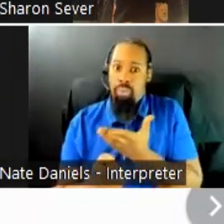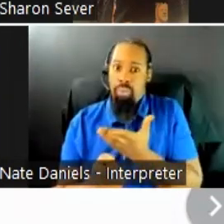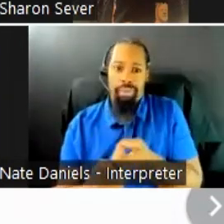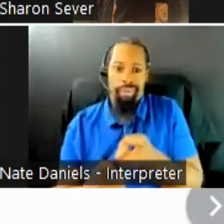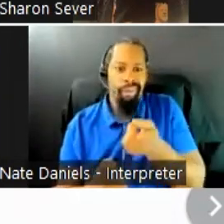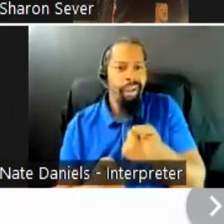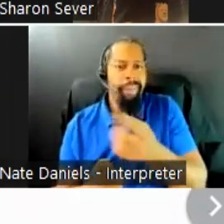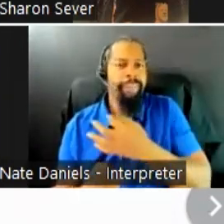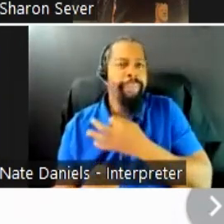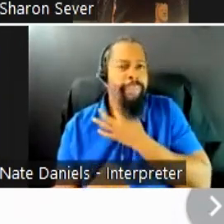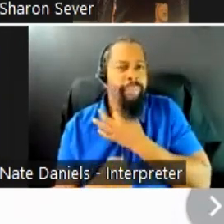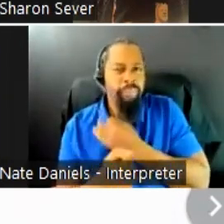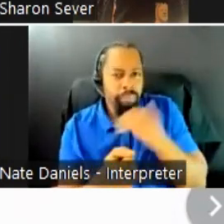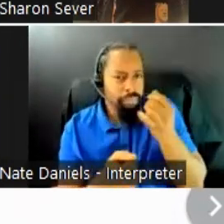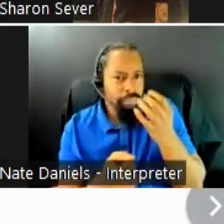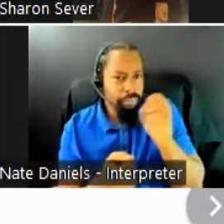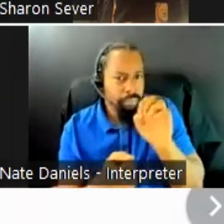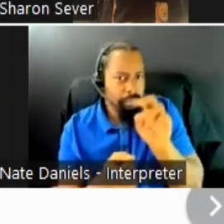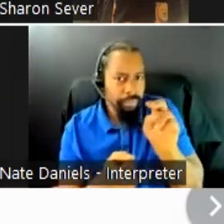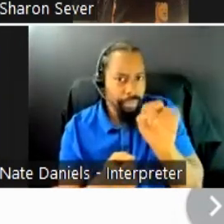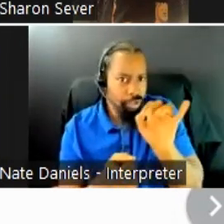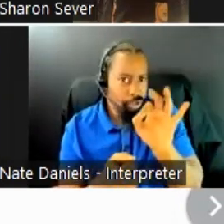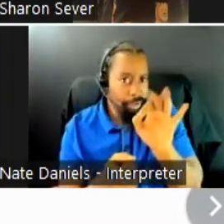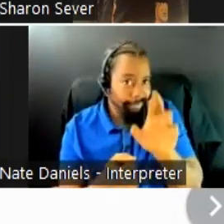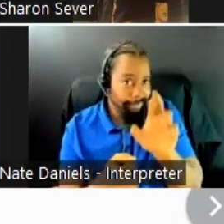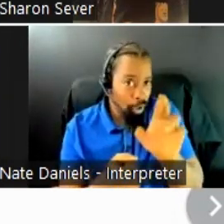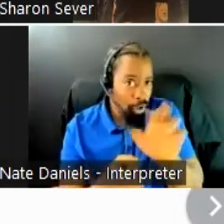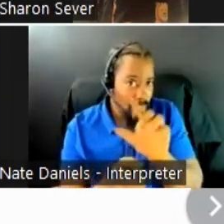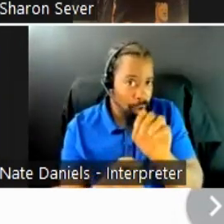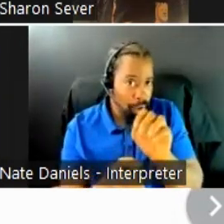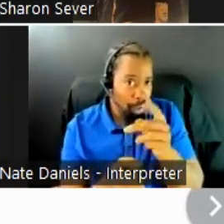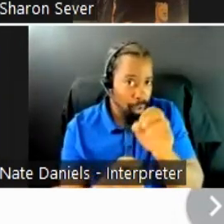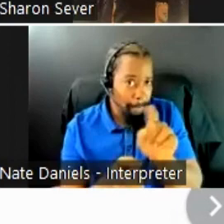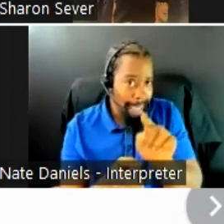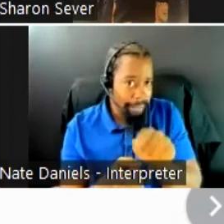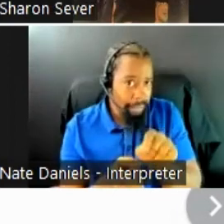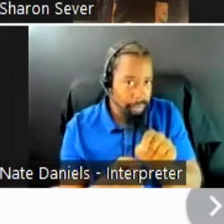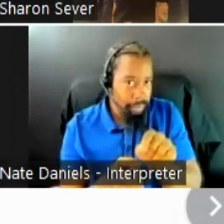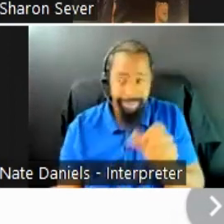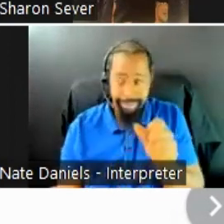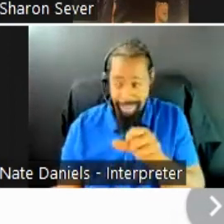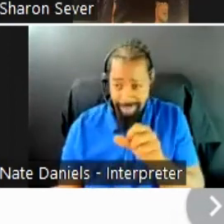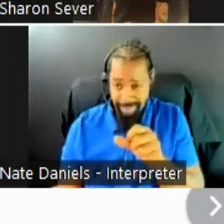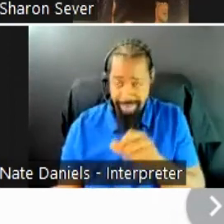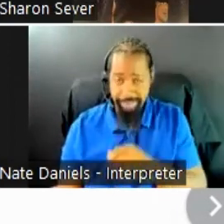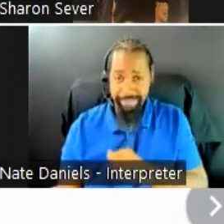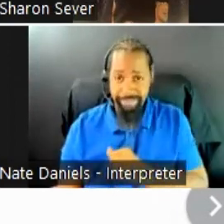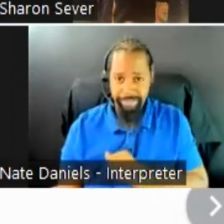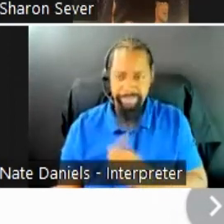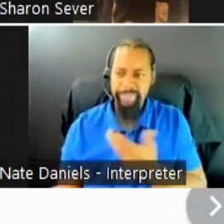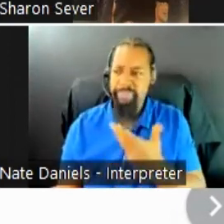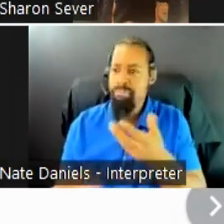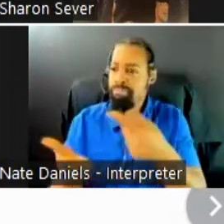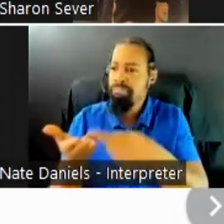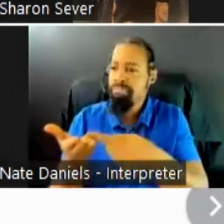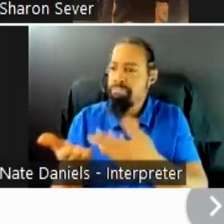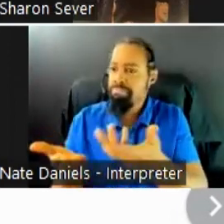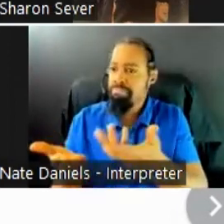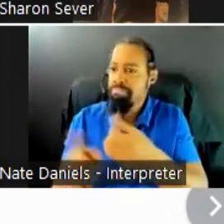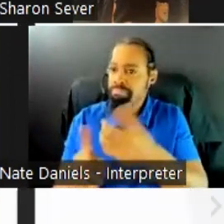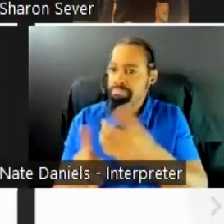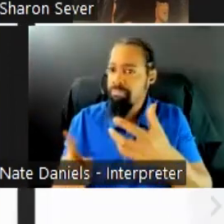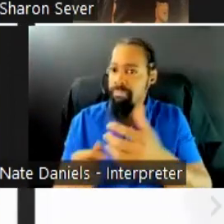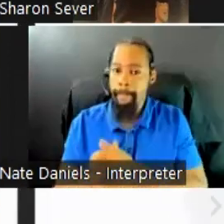is this Jennifer Lopez in wedding dress? Tell us about this picture. What's going on here? So it's